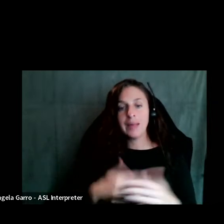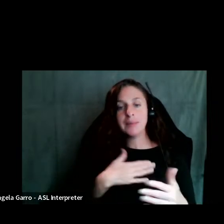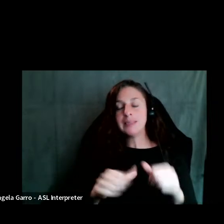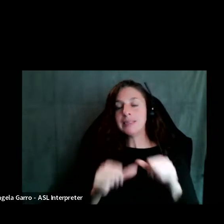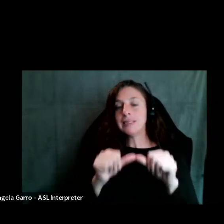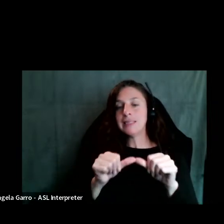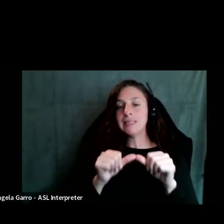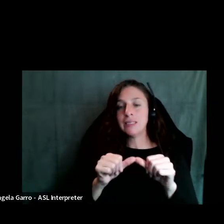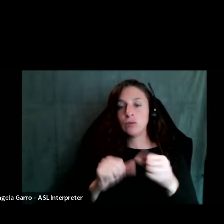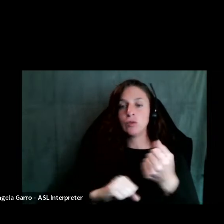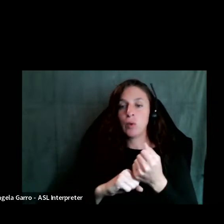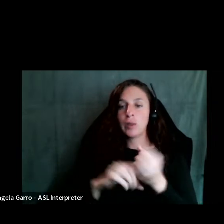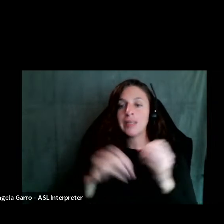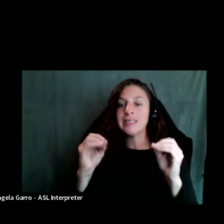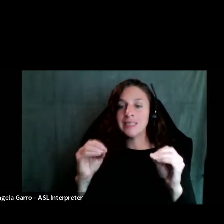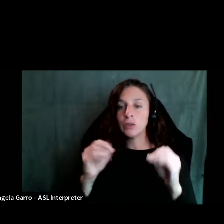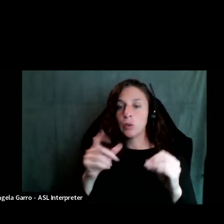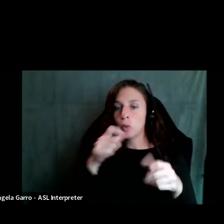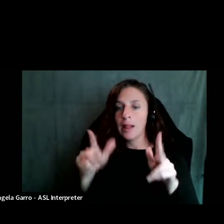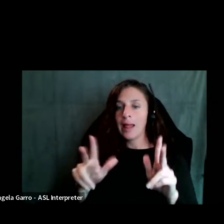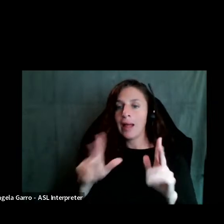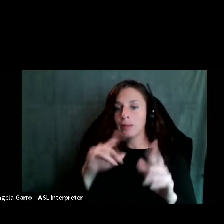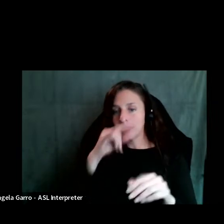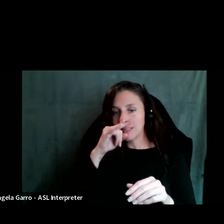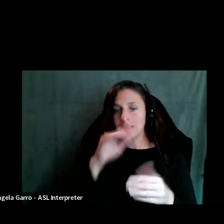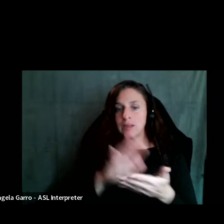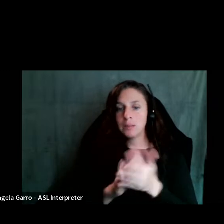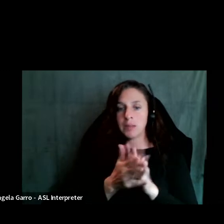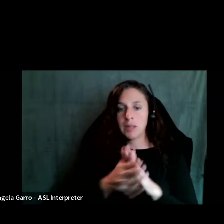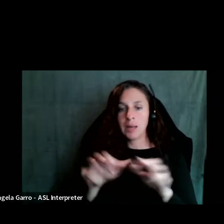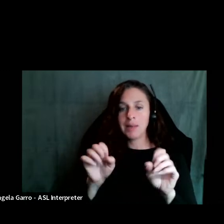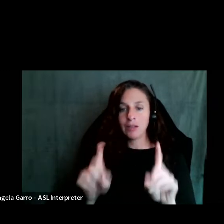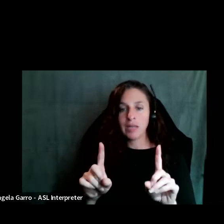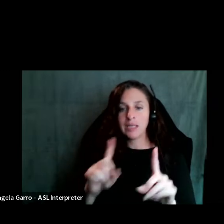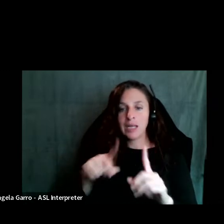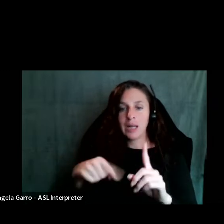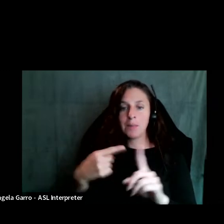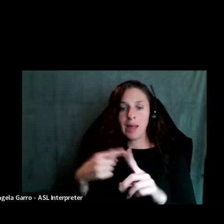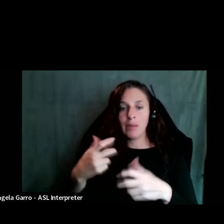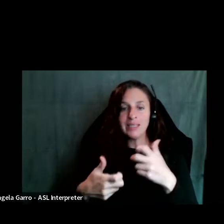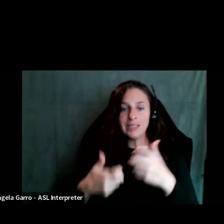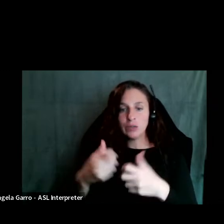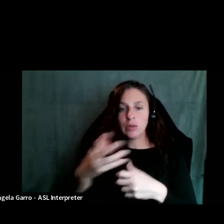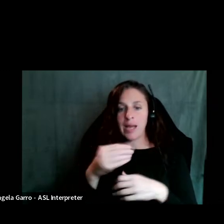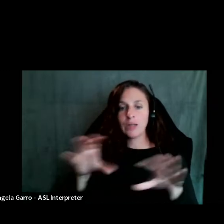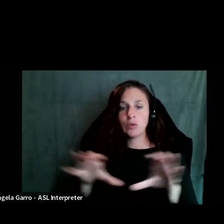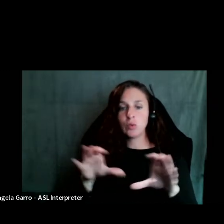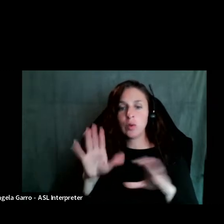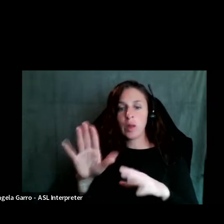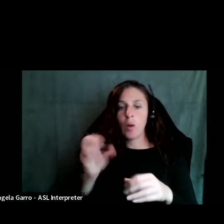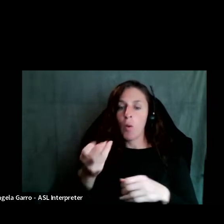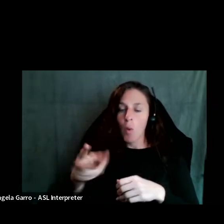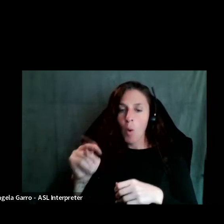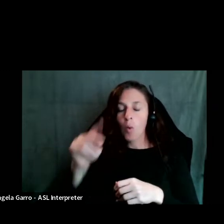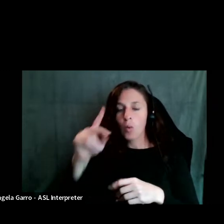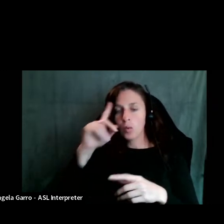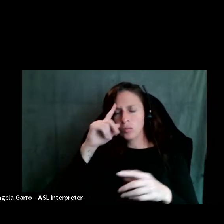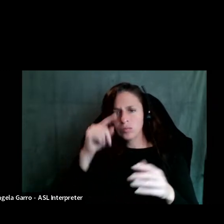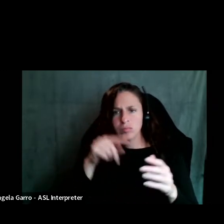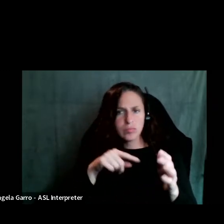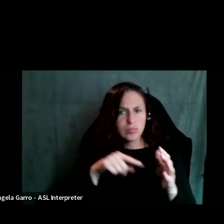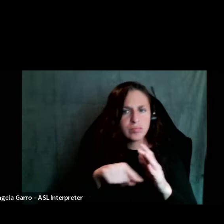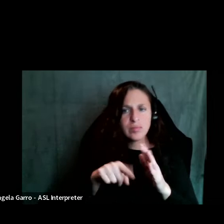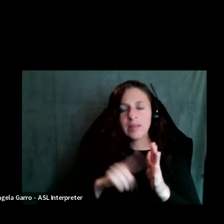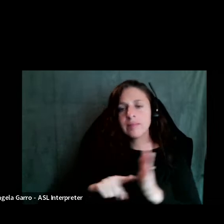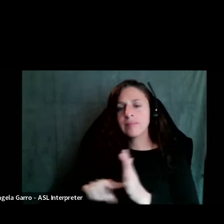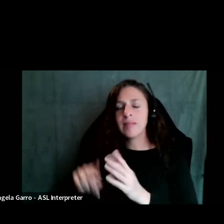supporting the teachers who are allowing kids to become educated about the issues and do their own critical thinking after seeing